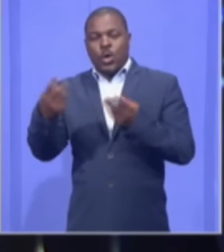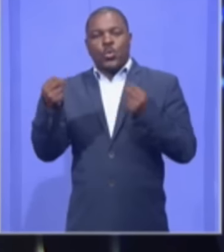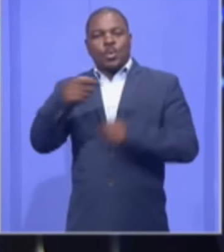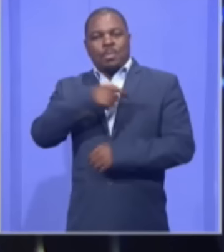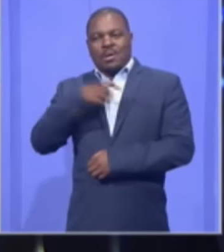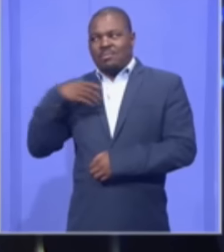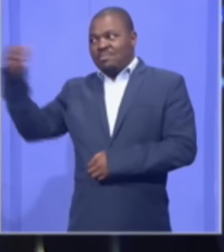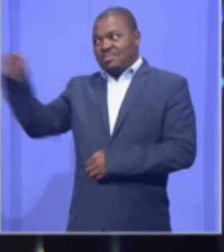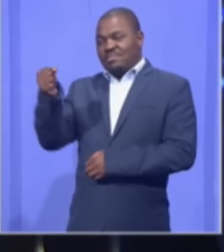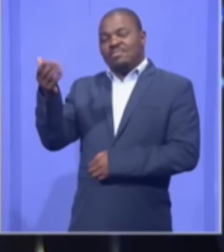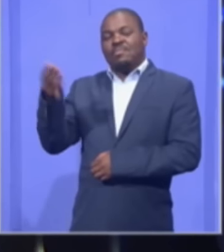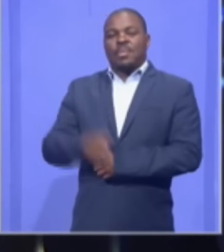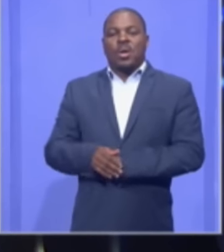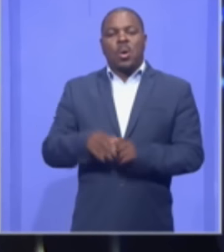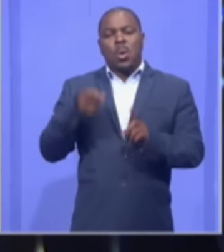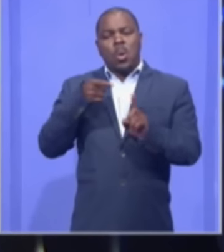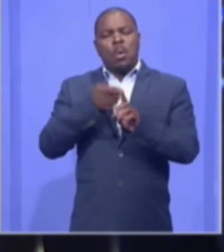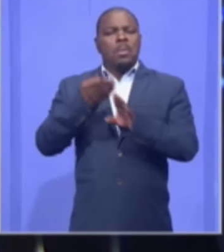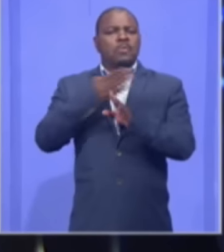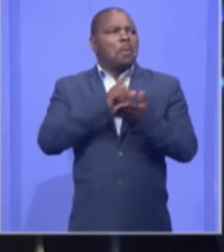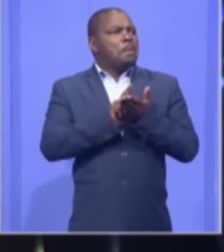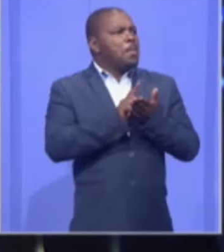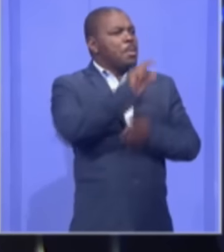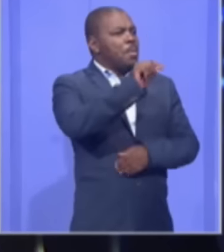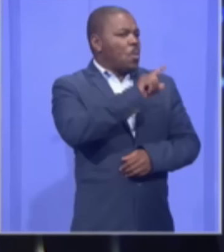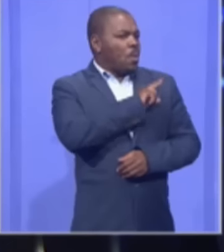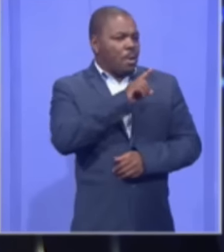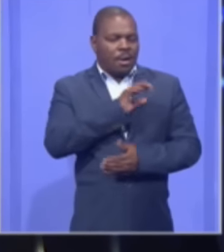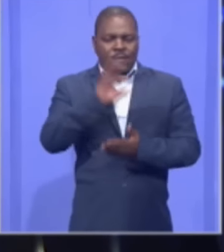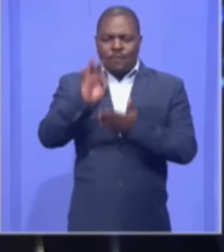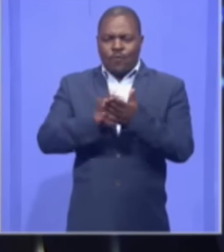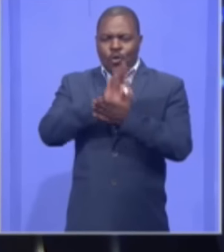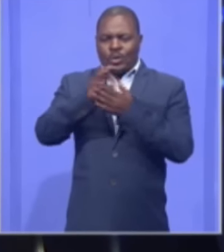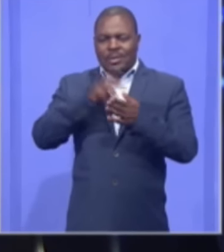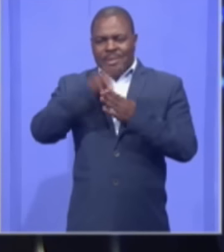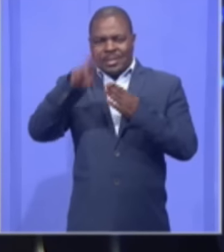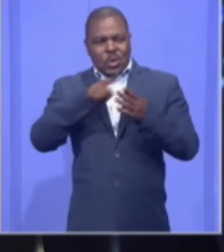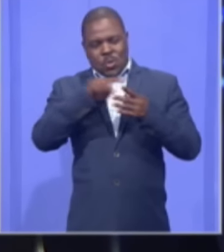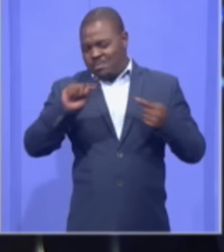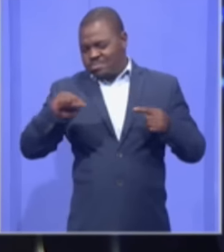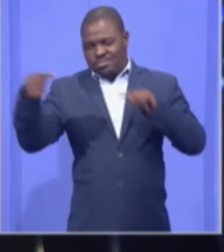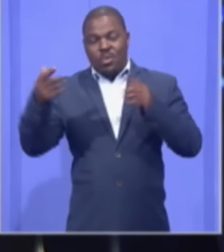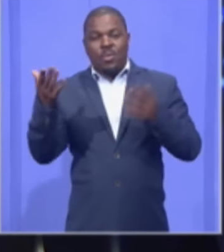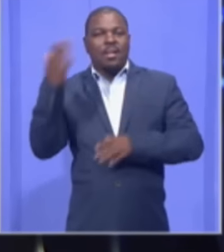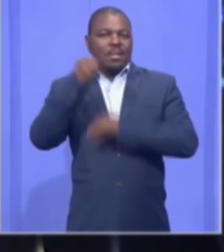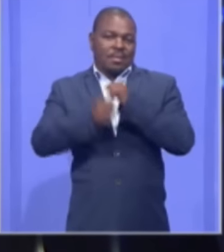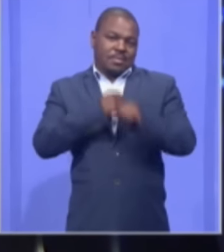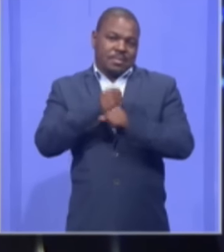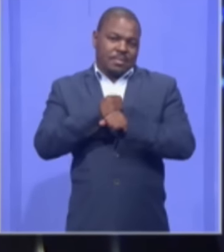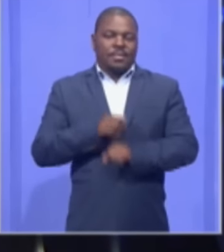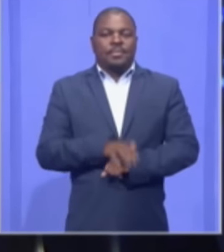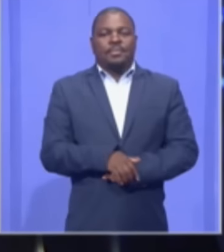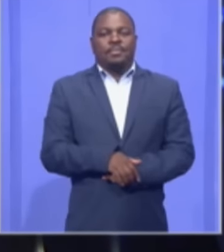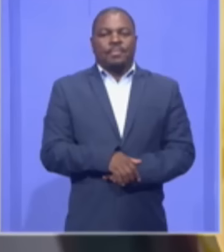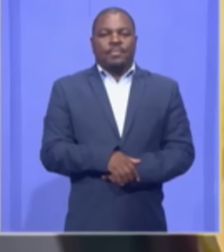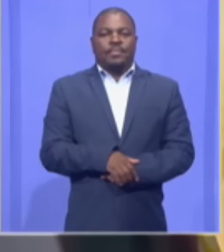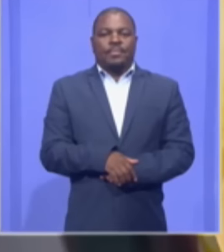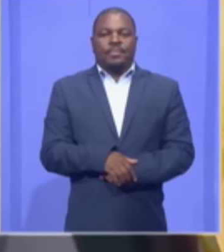ile a baleha ka mora ho ema kgahlano le sephetho sa dikgetho tse akaretsang tsa naha ngwahola.